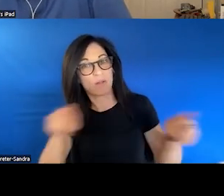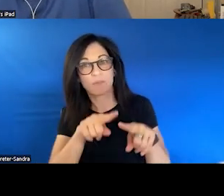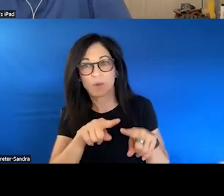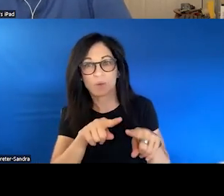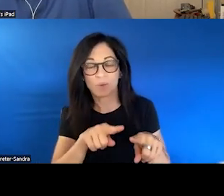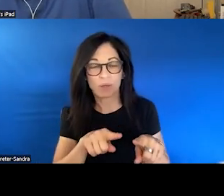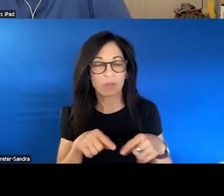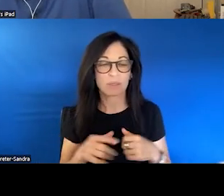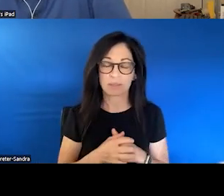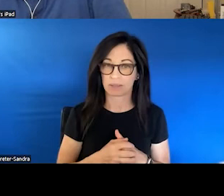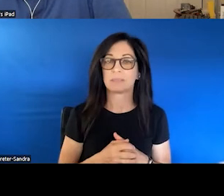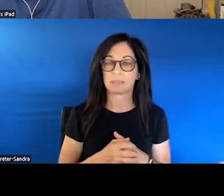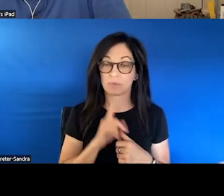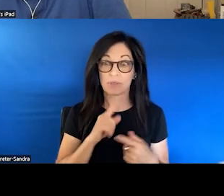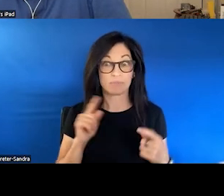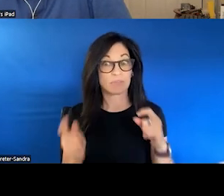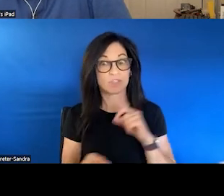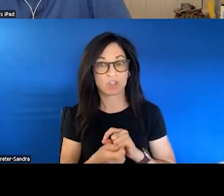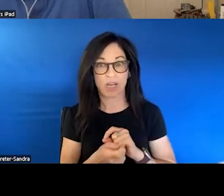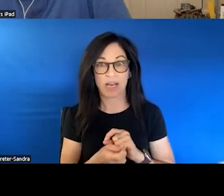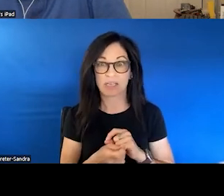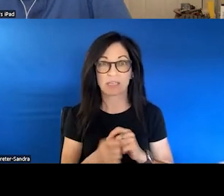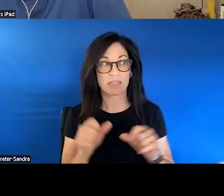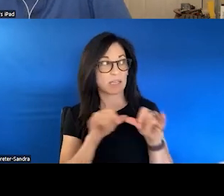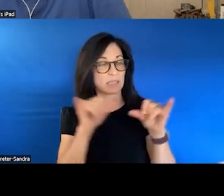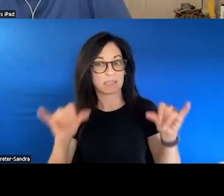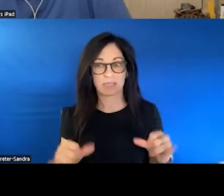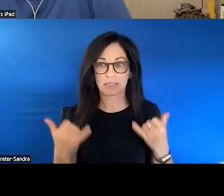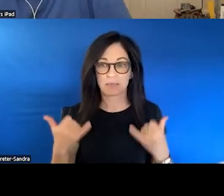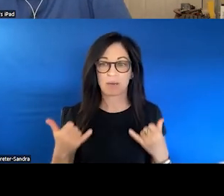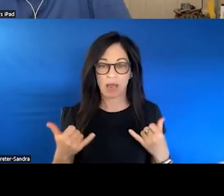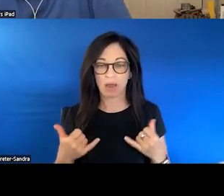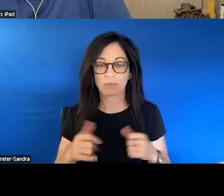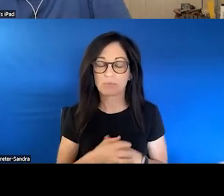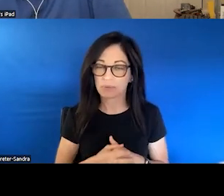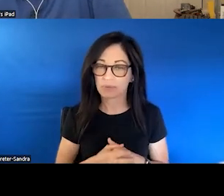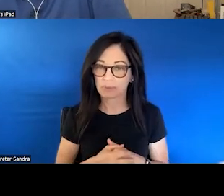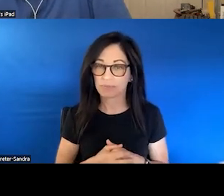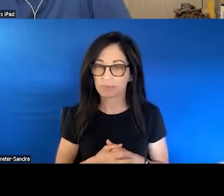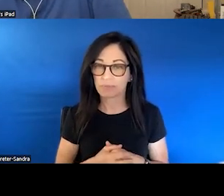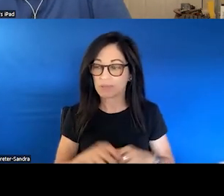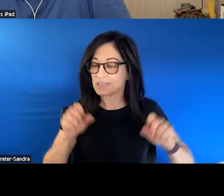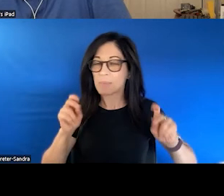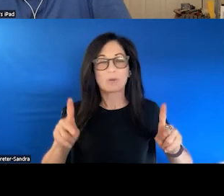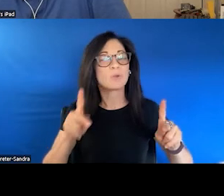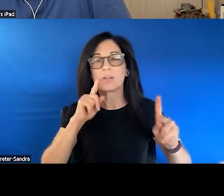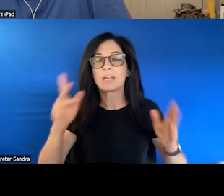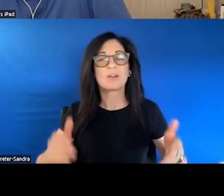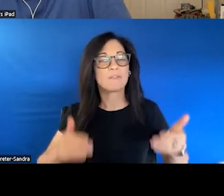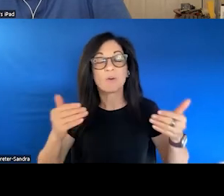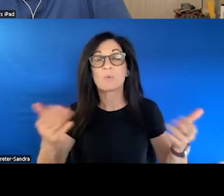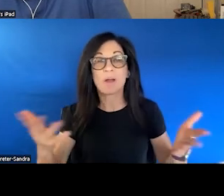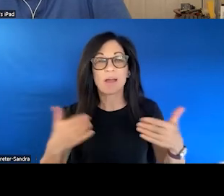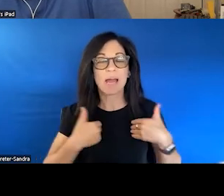a real change in the system, and an opportunity for us going forward to really have a